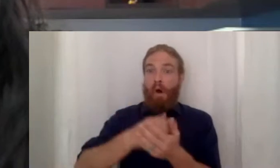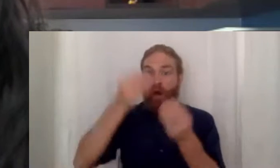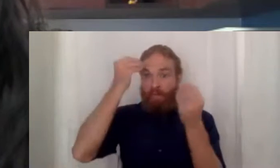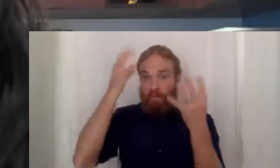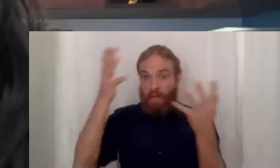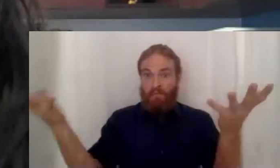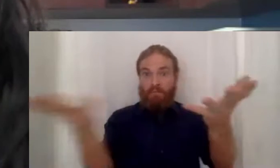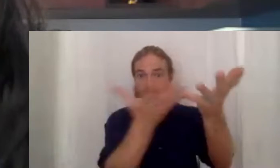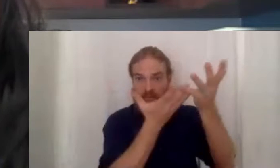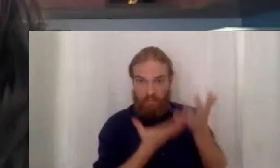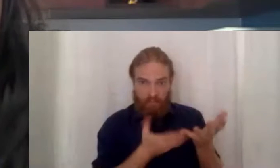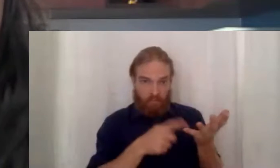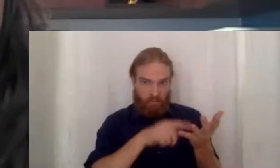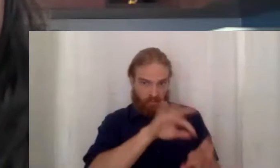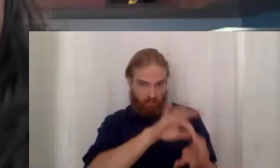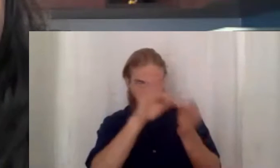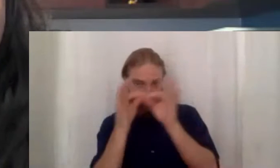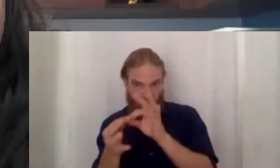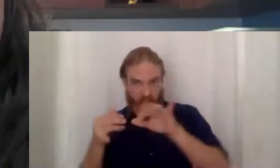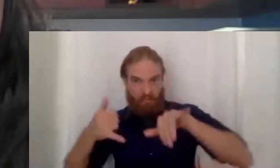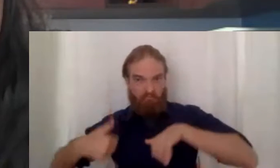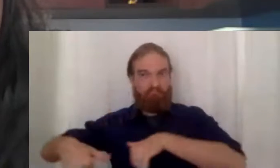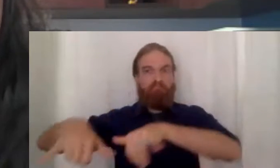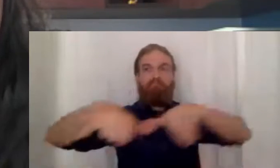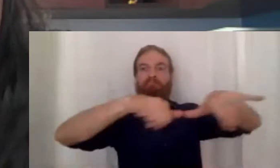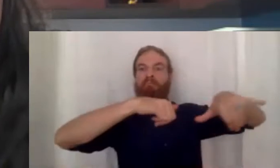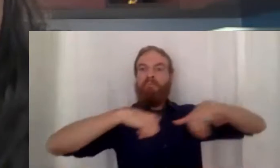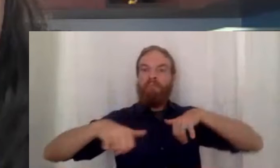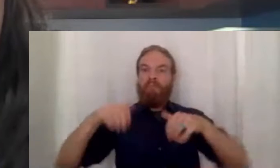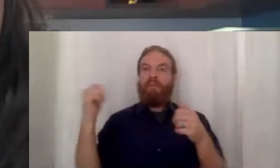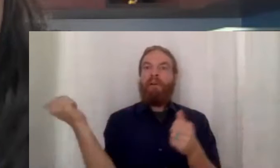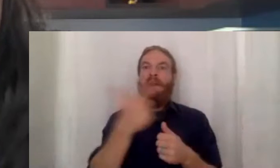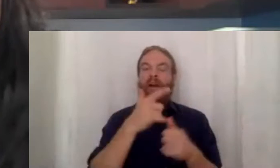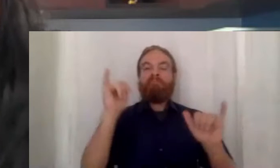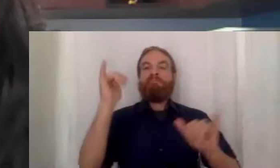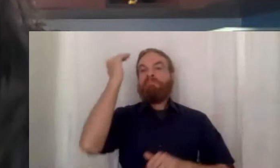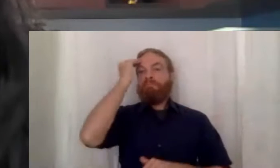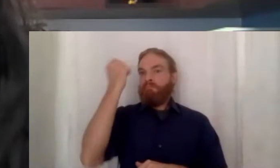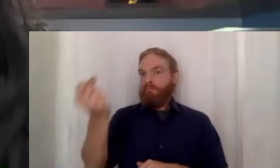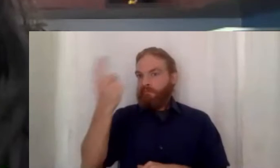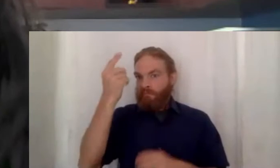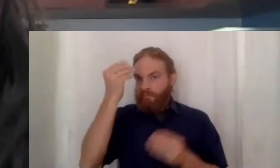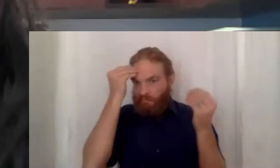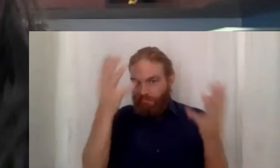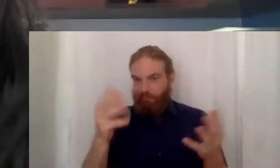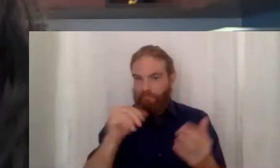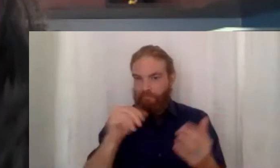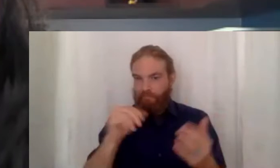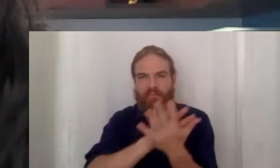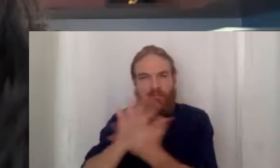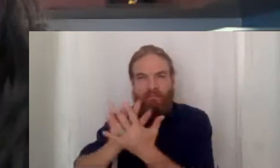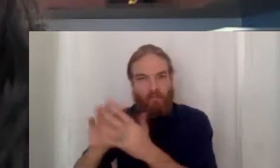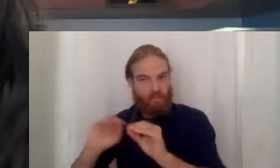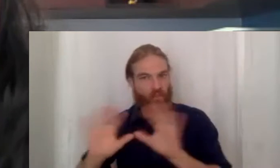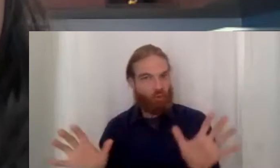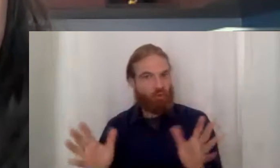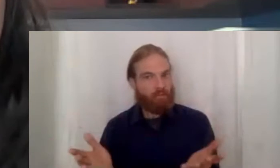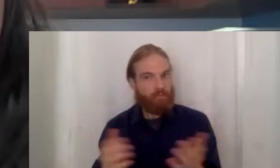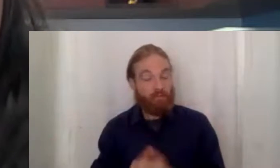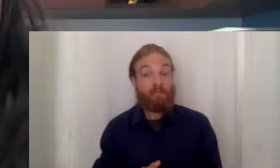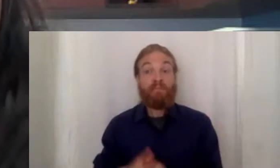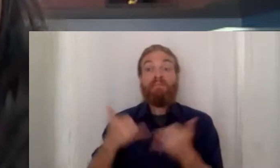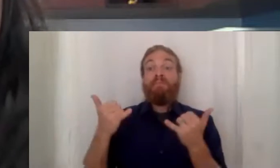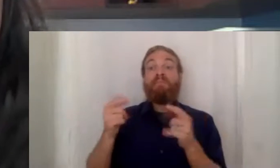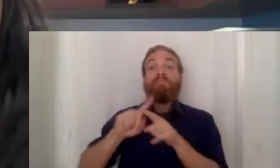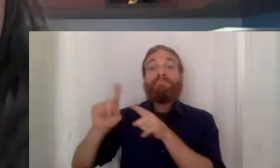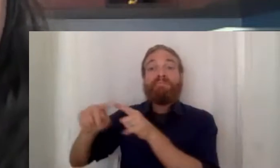department. I think we're at a point where we're struggling just as leaders of school districts to see numbers